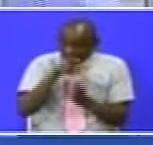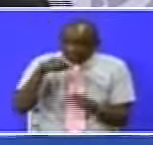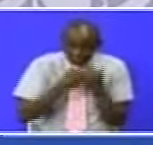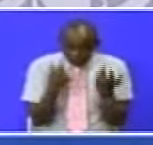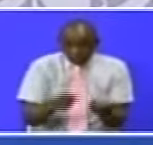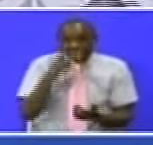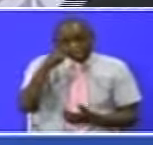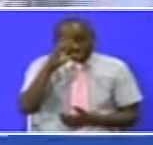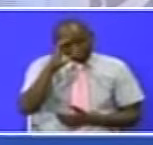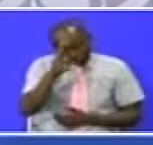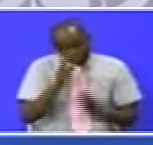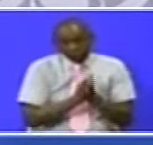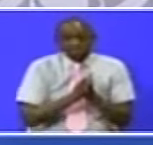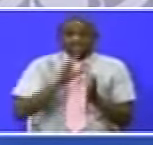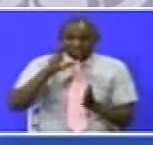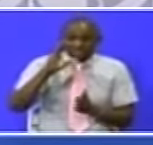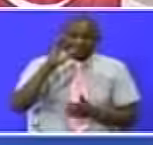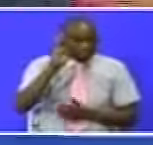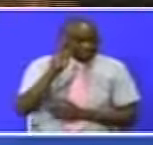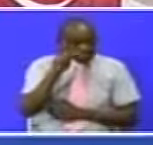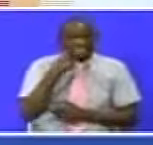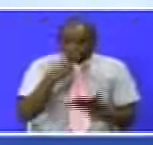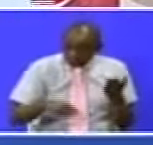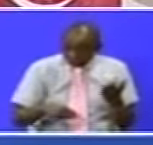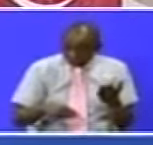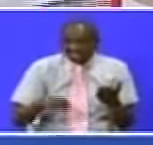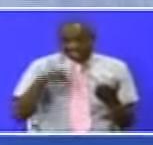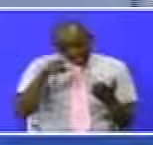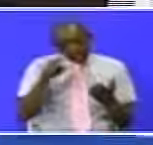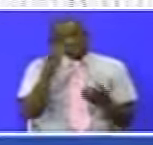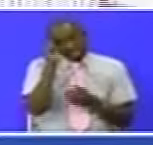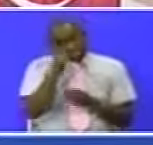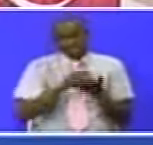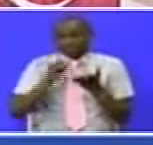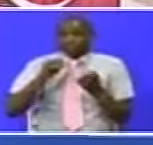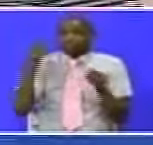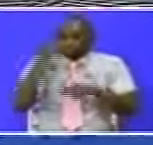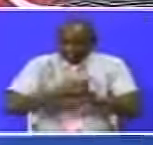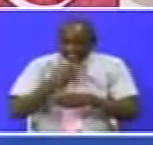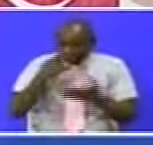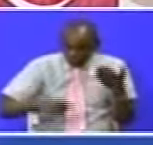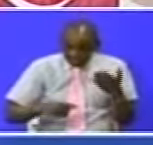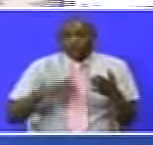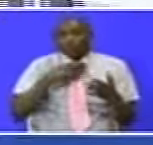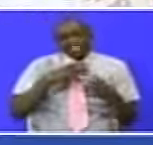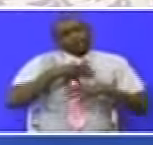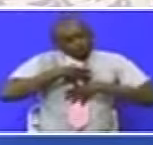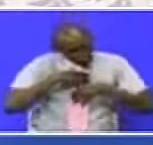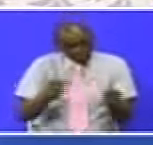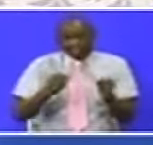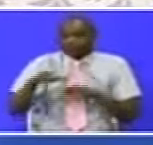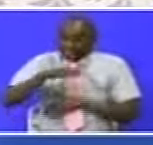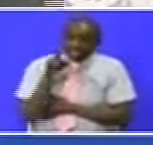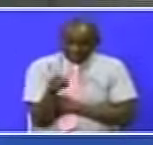KCB, CBK and the receiver manager, the Kenya Deposit Insurance Corporation, is set to restore confidence in an